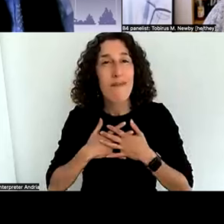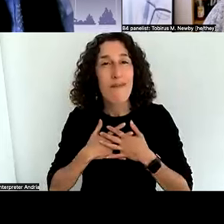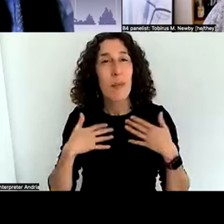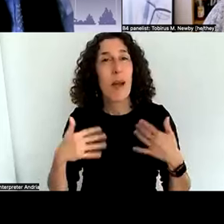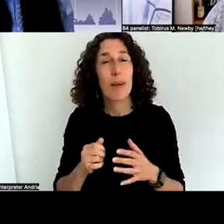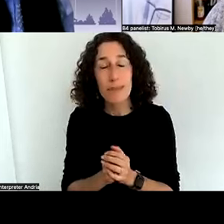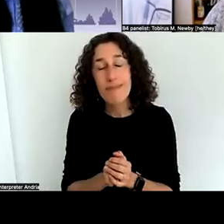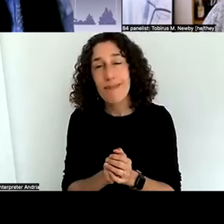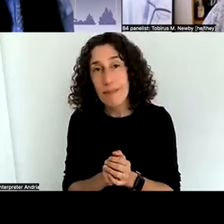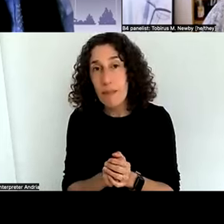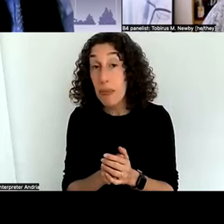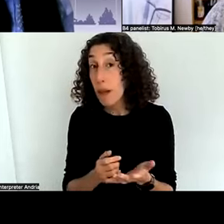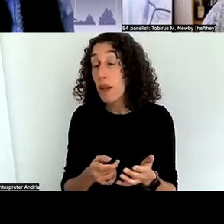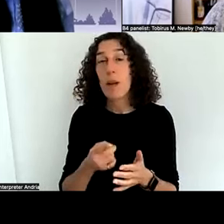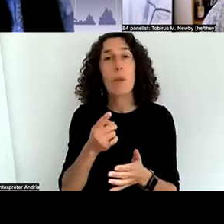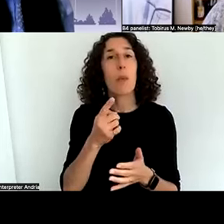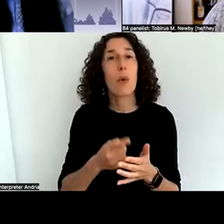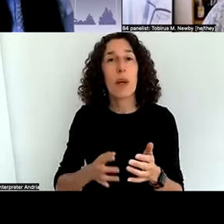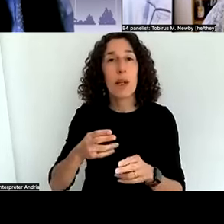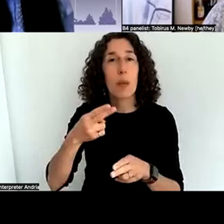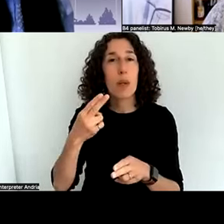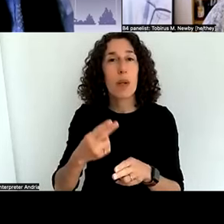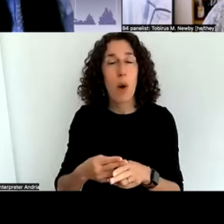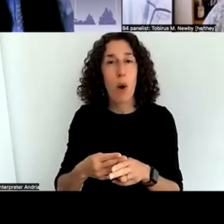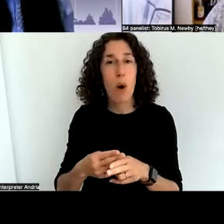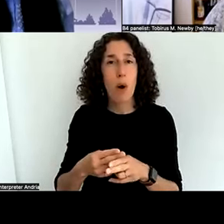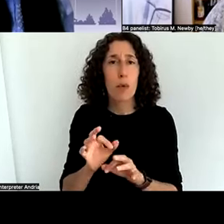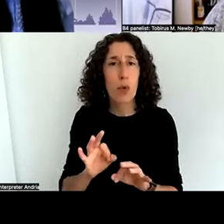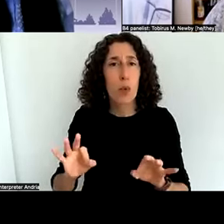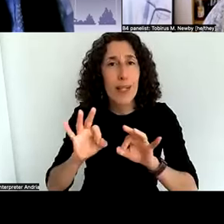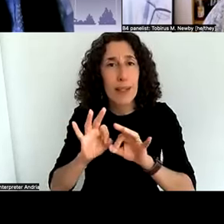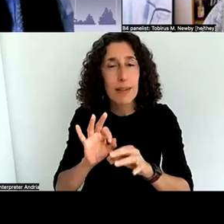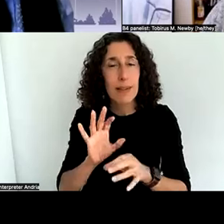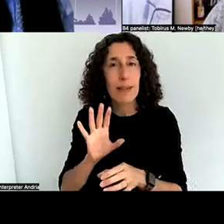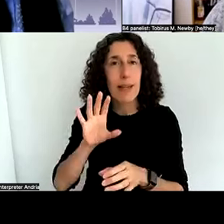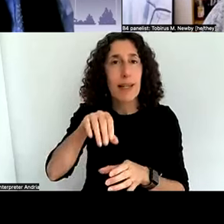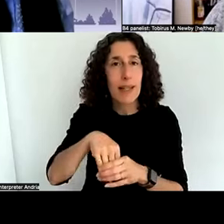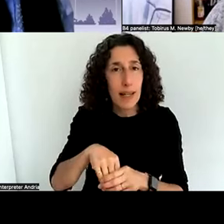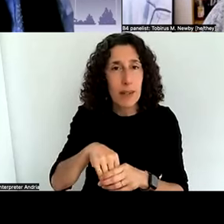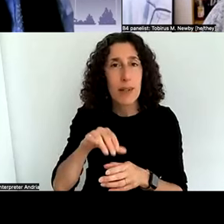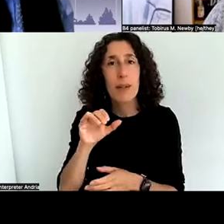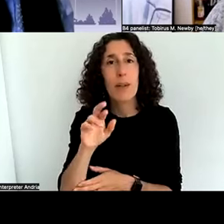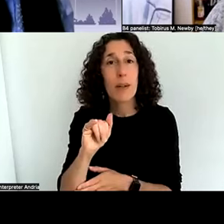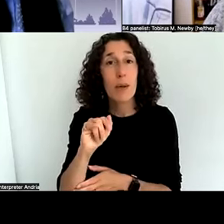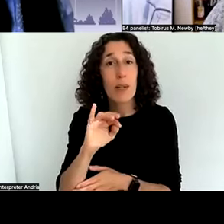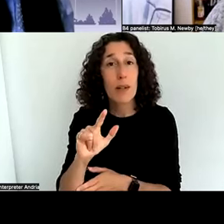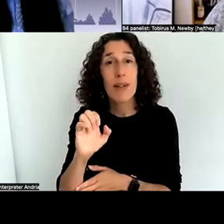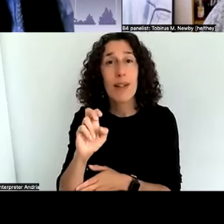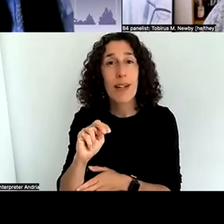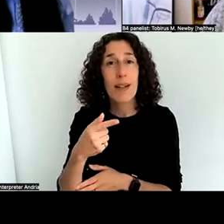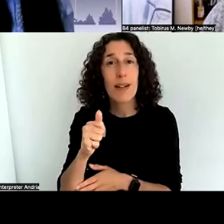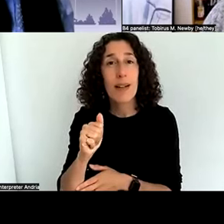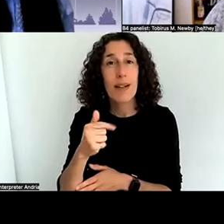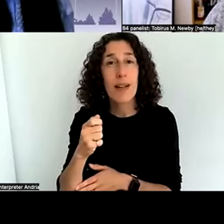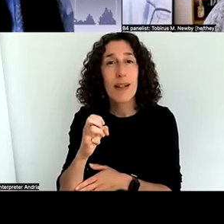is critical engagement, I think that's really important. And as you really shared how humility plays such a